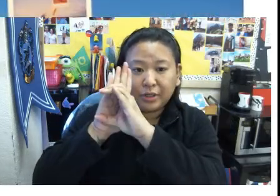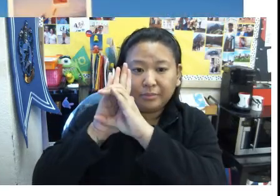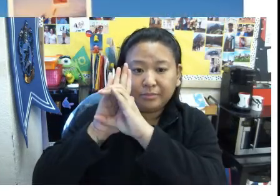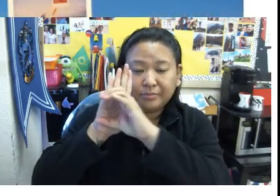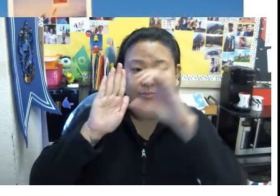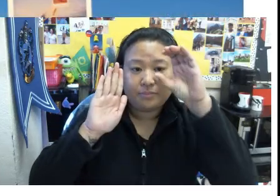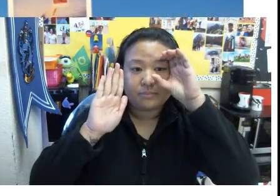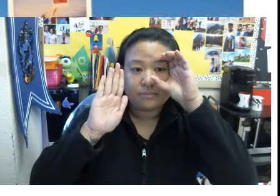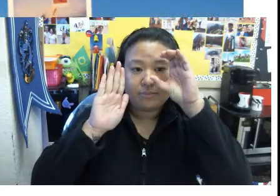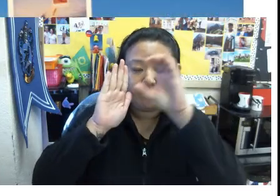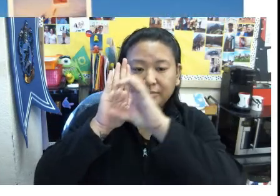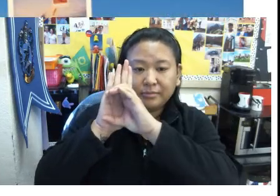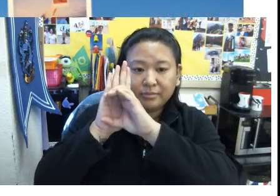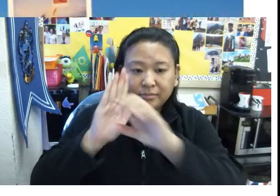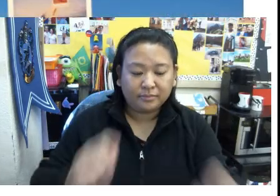picture,